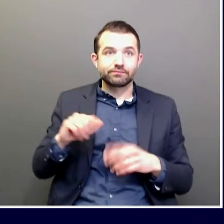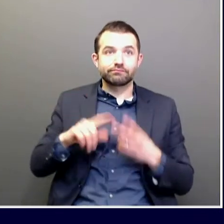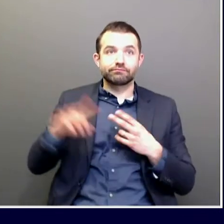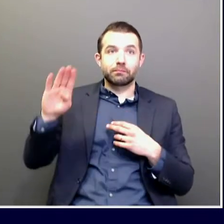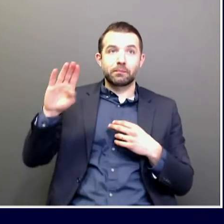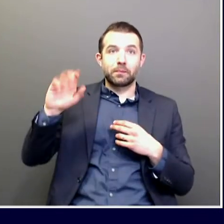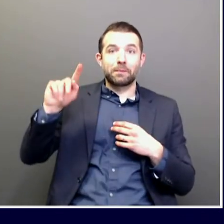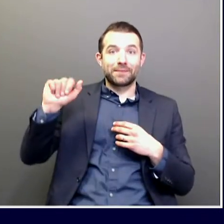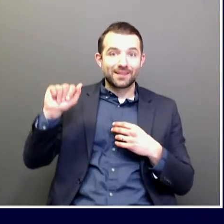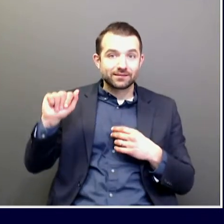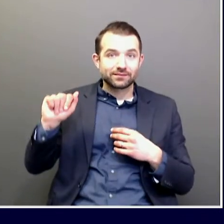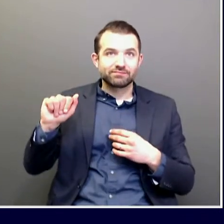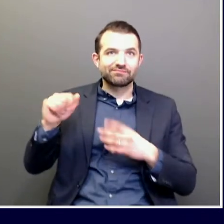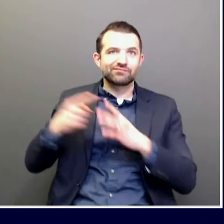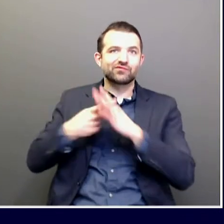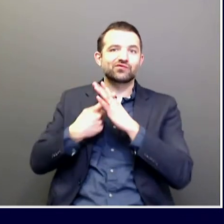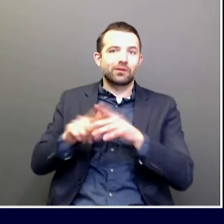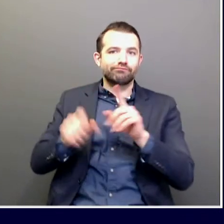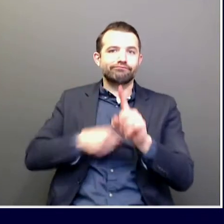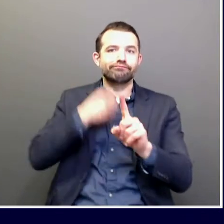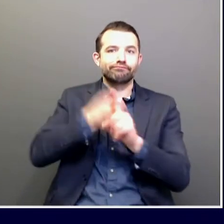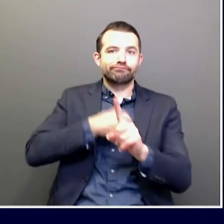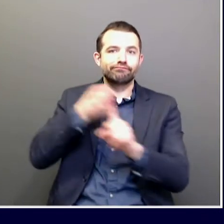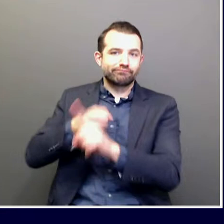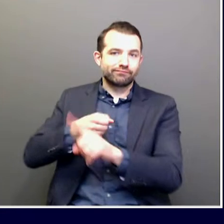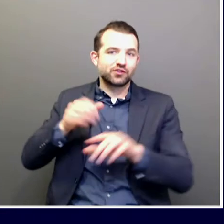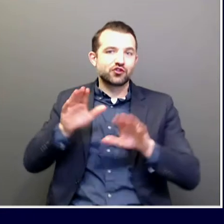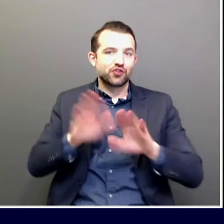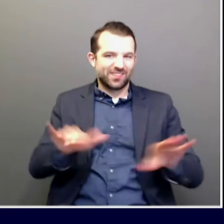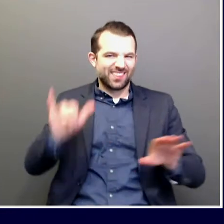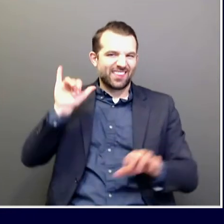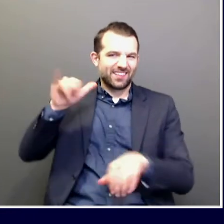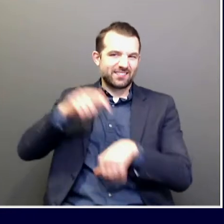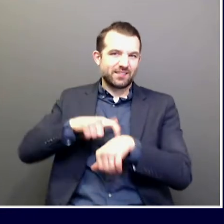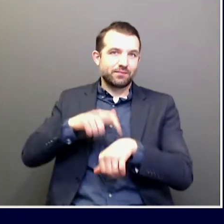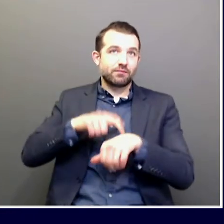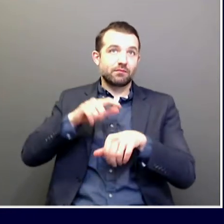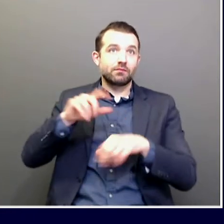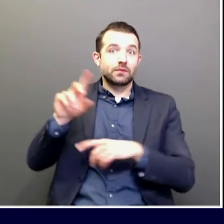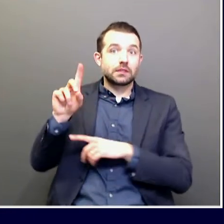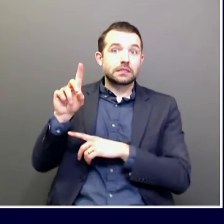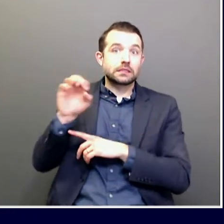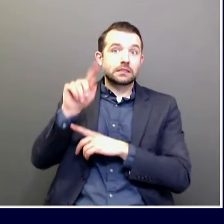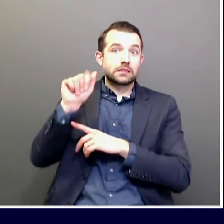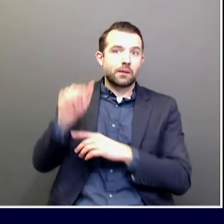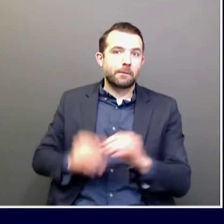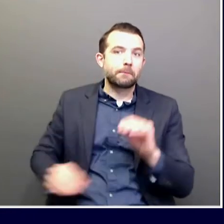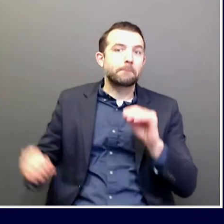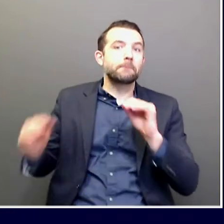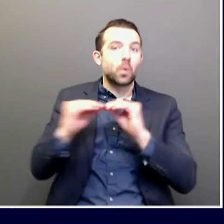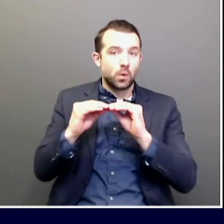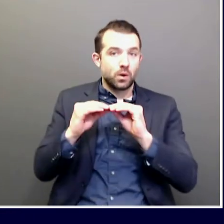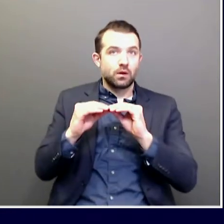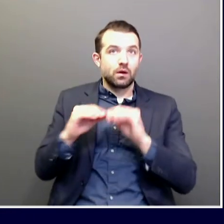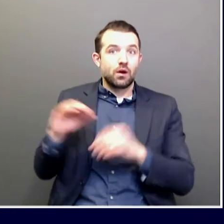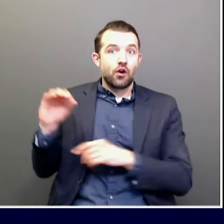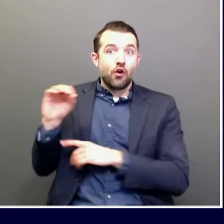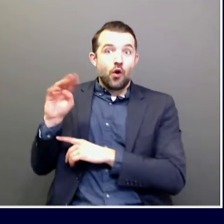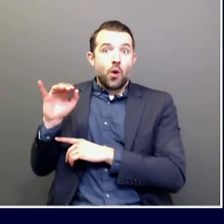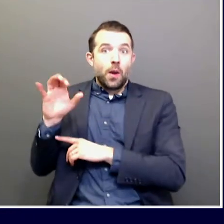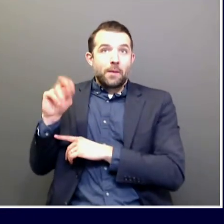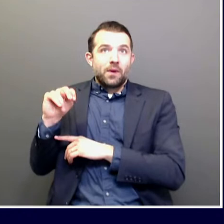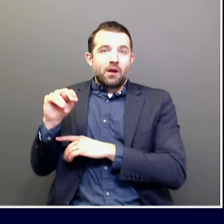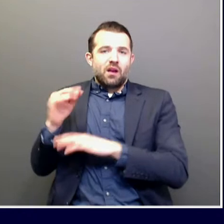what has held true is that kids are not as severely affected as adults. They can still be severely